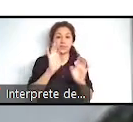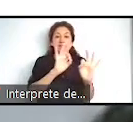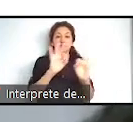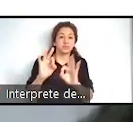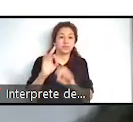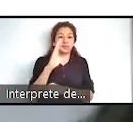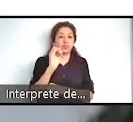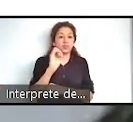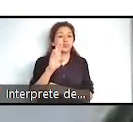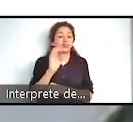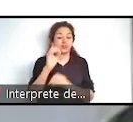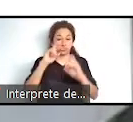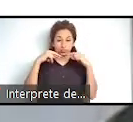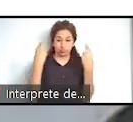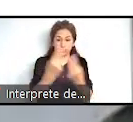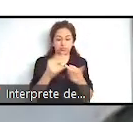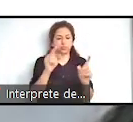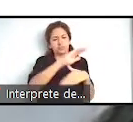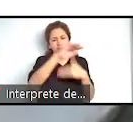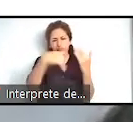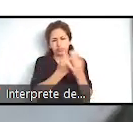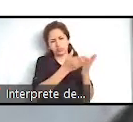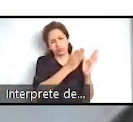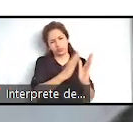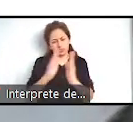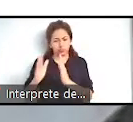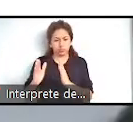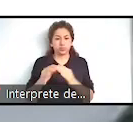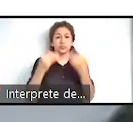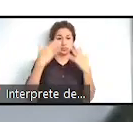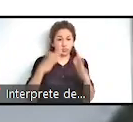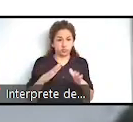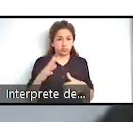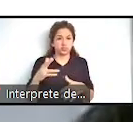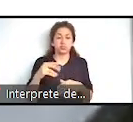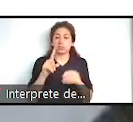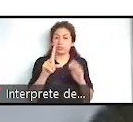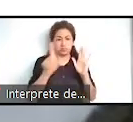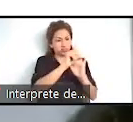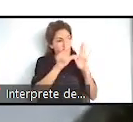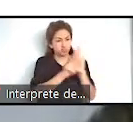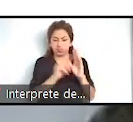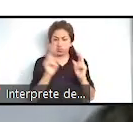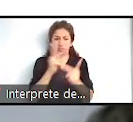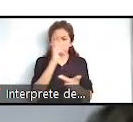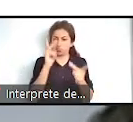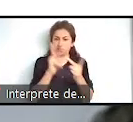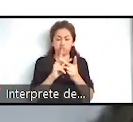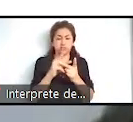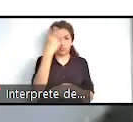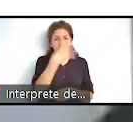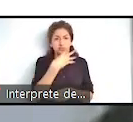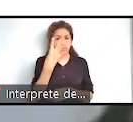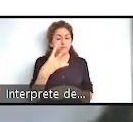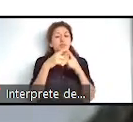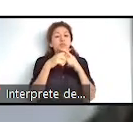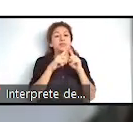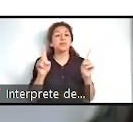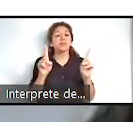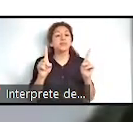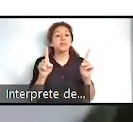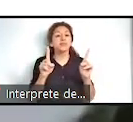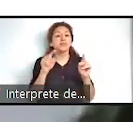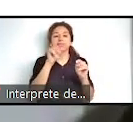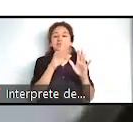and it is through this firm and through all this sequence and process that we have seen a marvelous